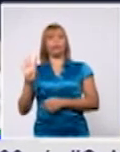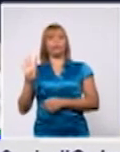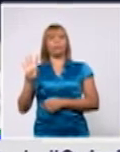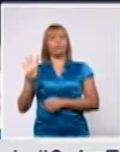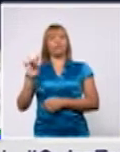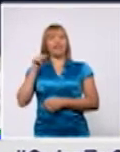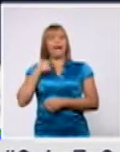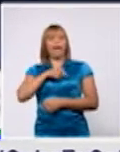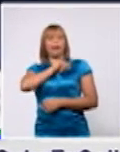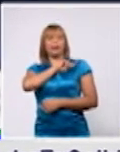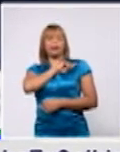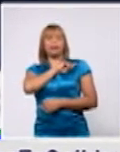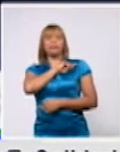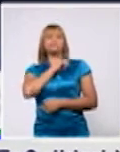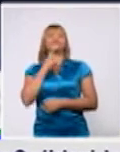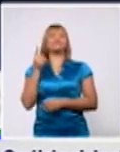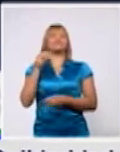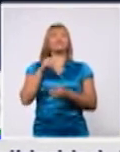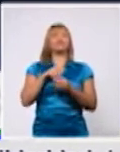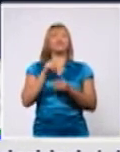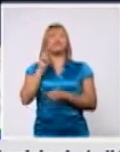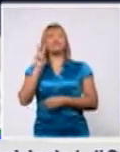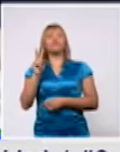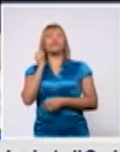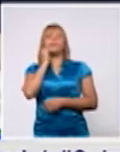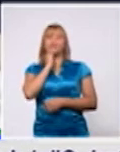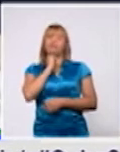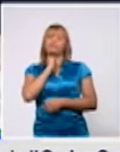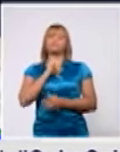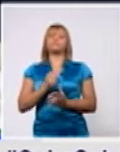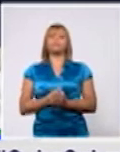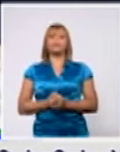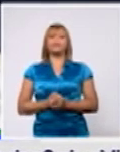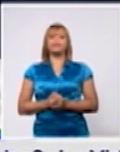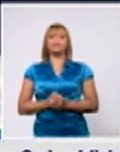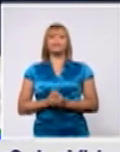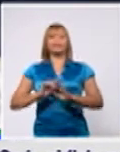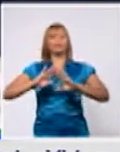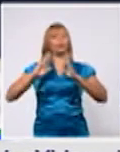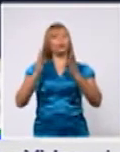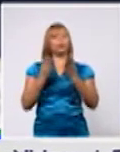Havana. This means that, to date,